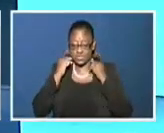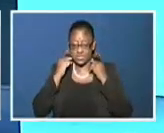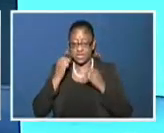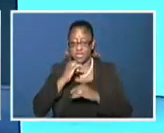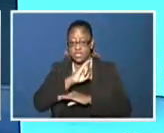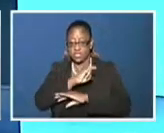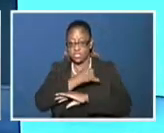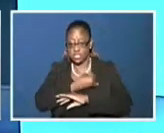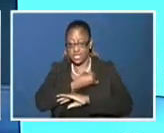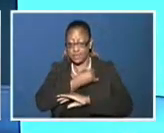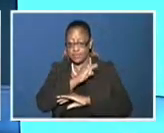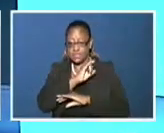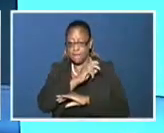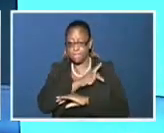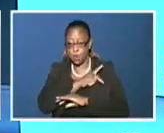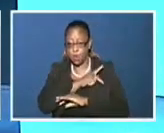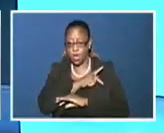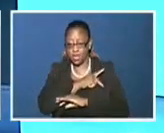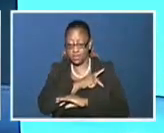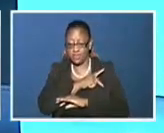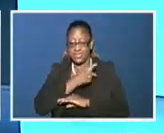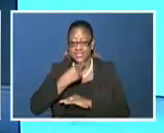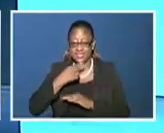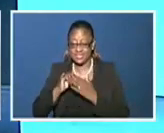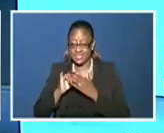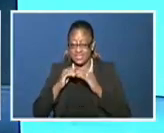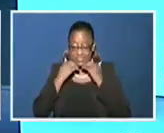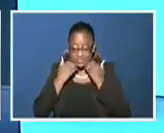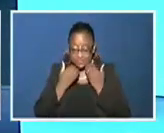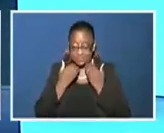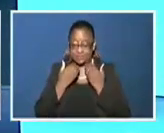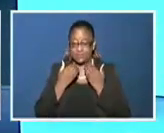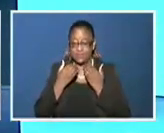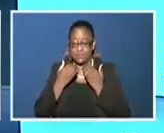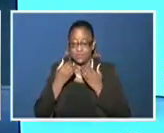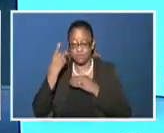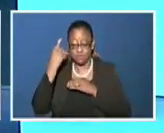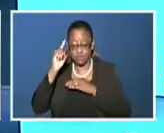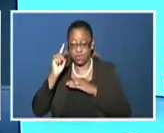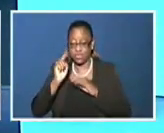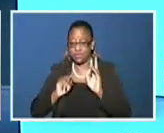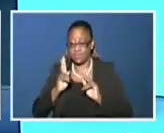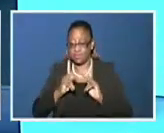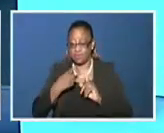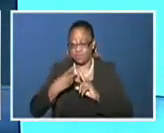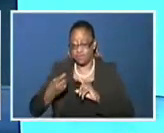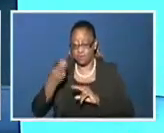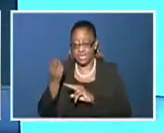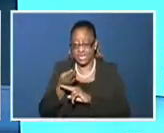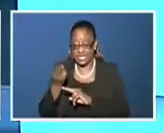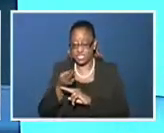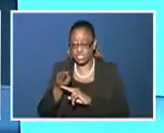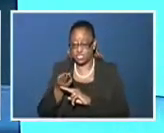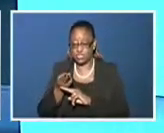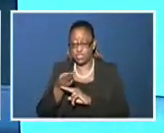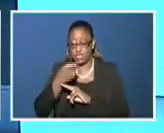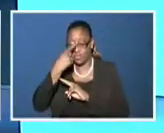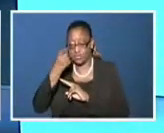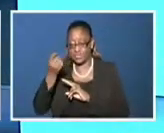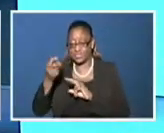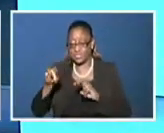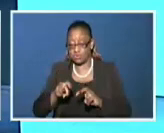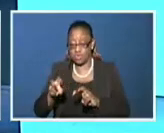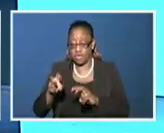Jean-Paul Charles. He said he's saddened over the senseless tragedy involving his countrymen. Oftentimes, Haitian nationals seek to transit the